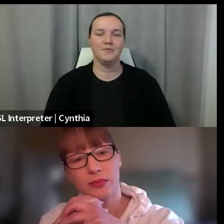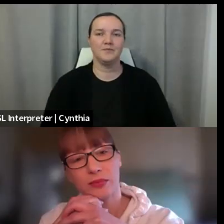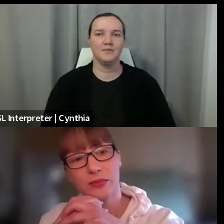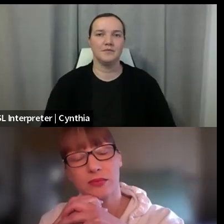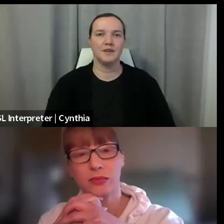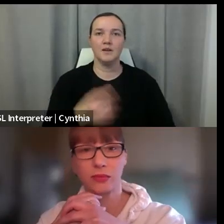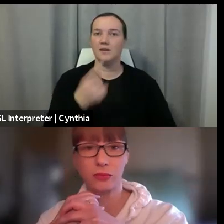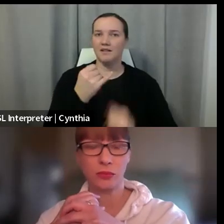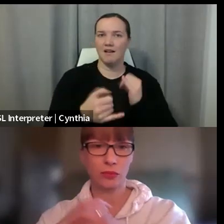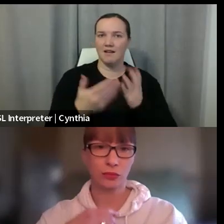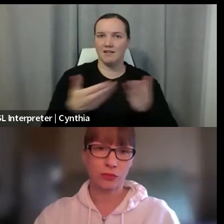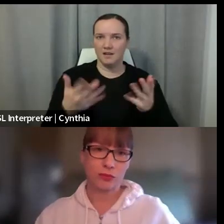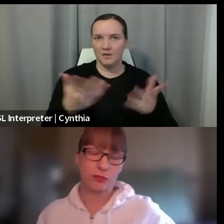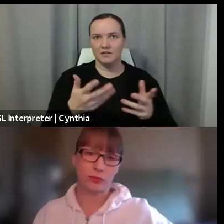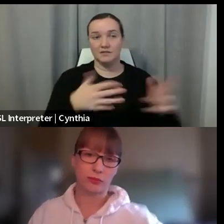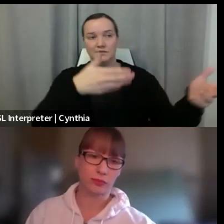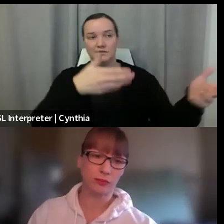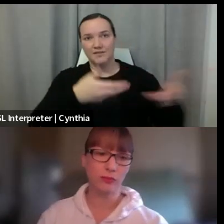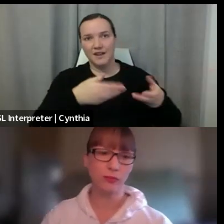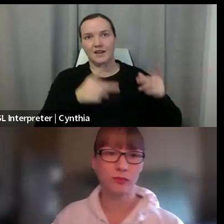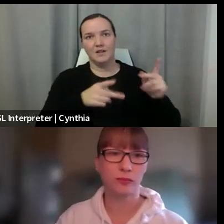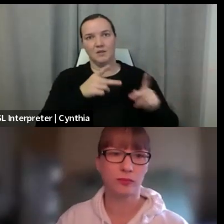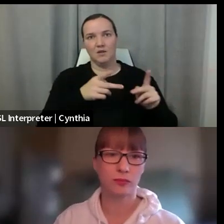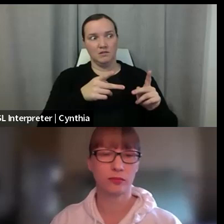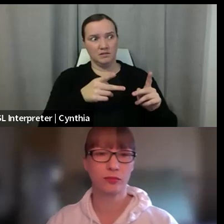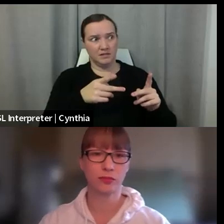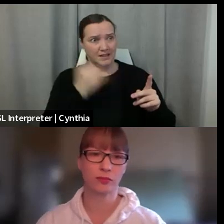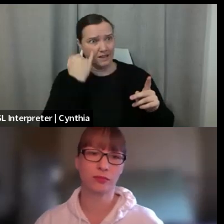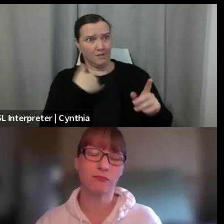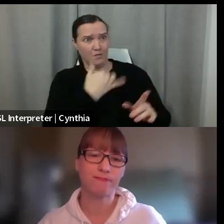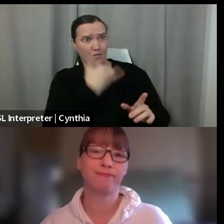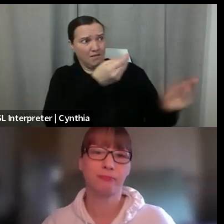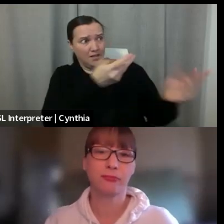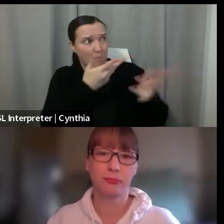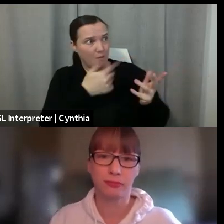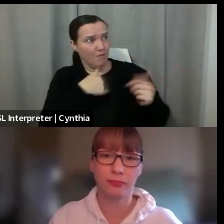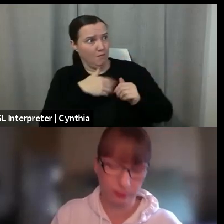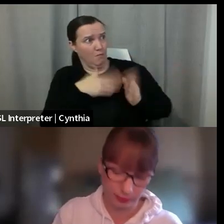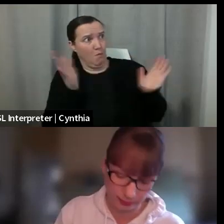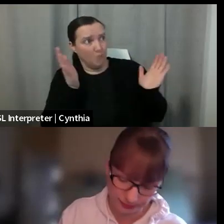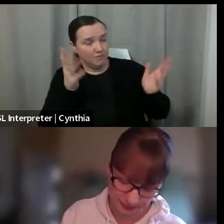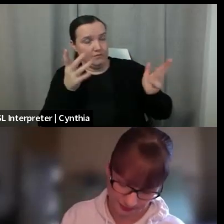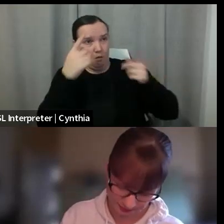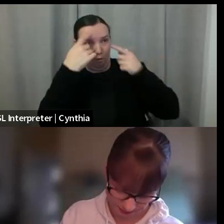One last thing was inviting people to correct you and being open to learning.